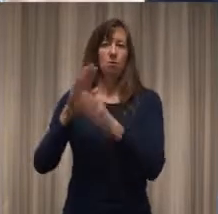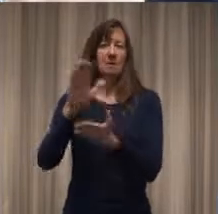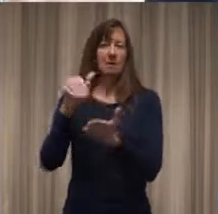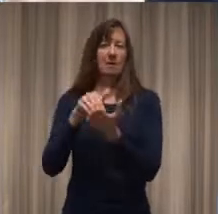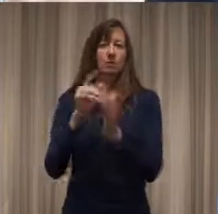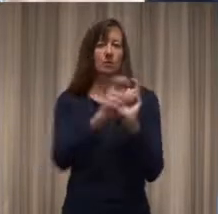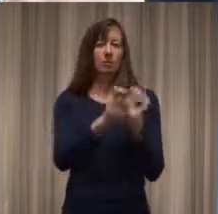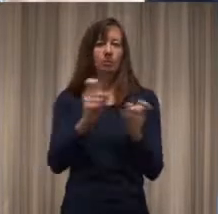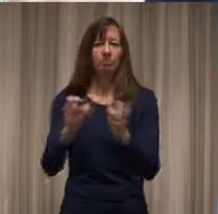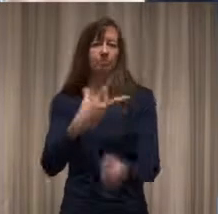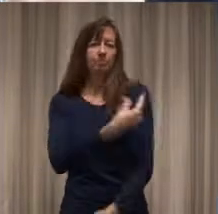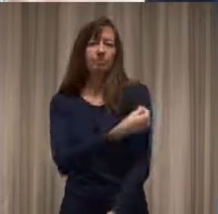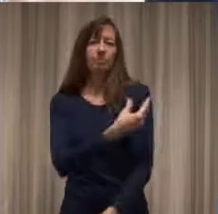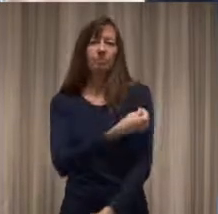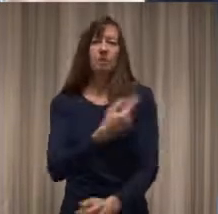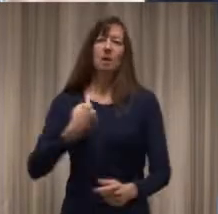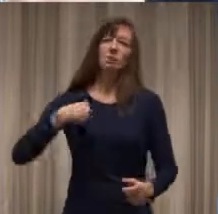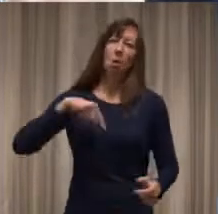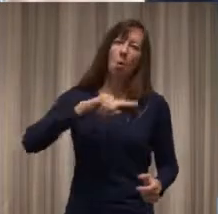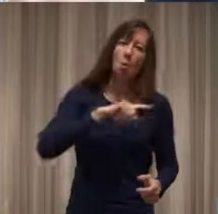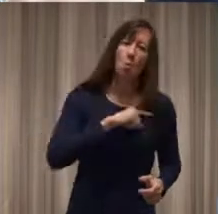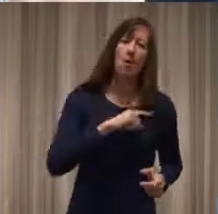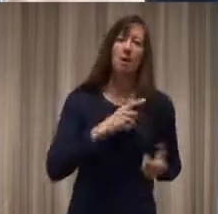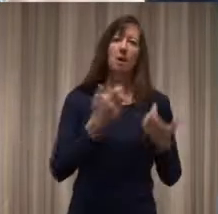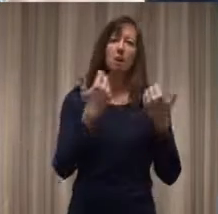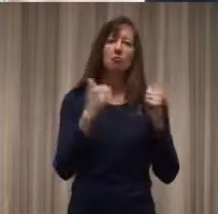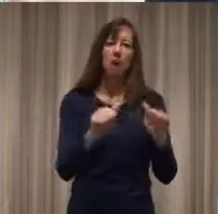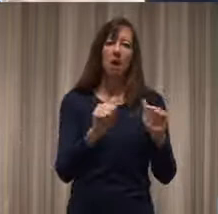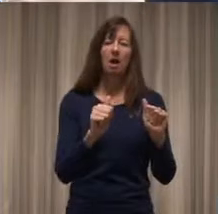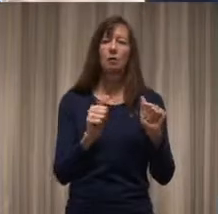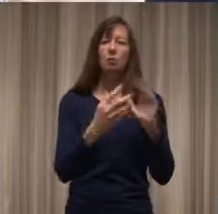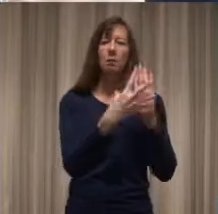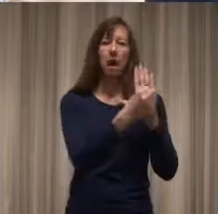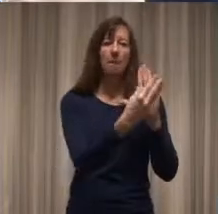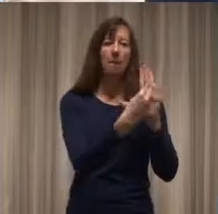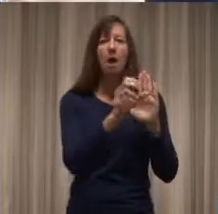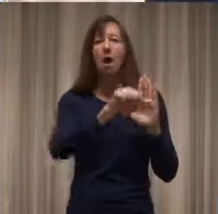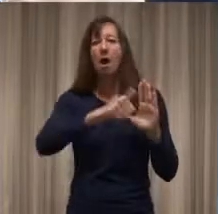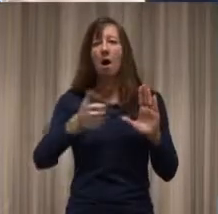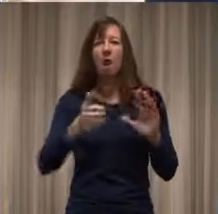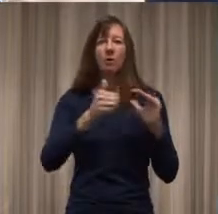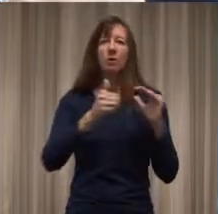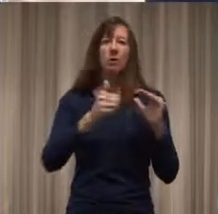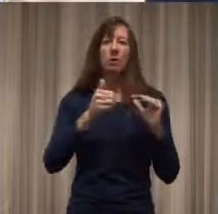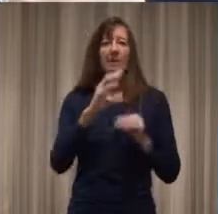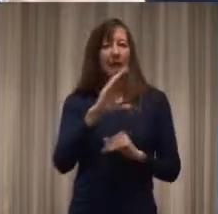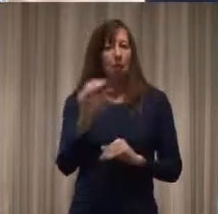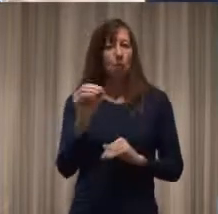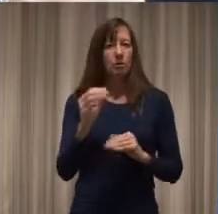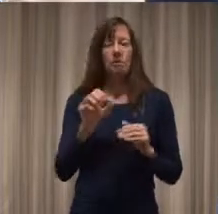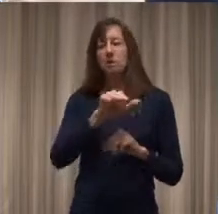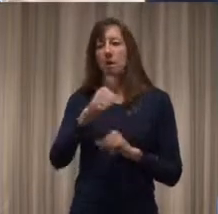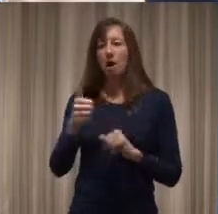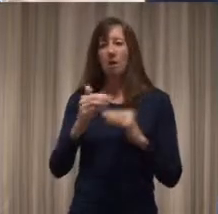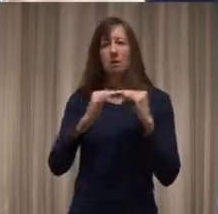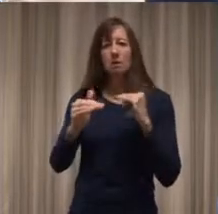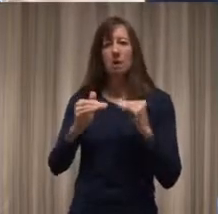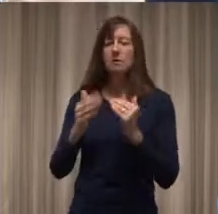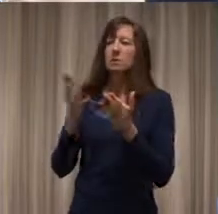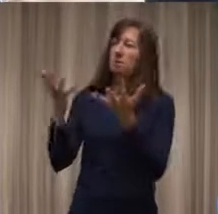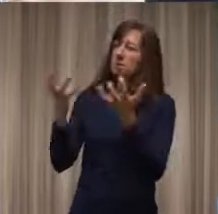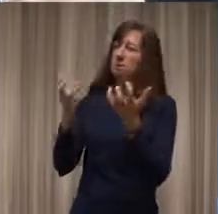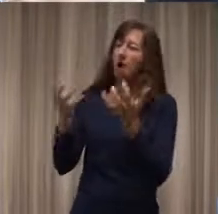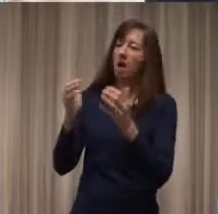all echoing at every level in every county in urgent plea for the federal government to do everything they can to get more vaccine